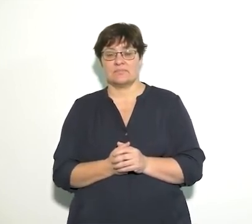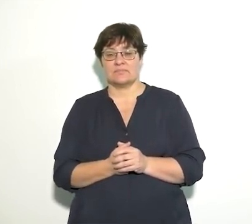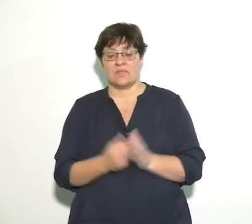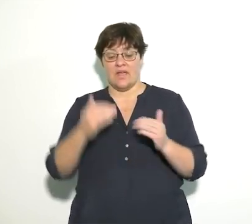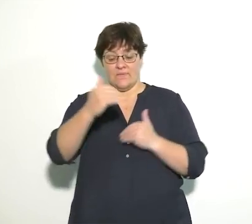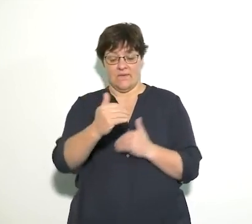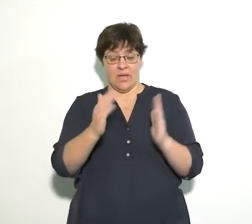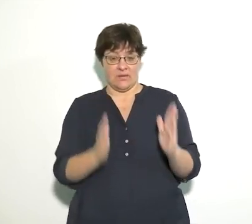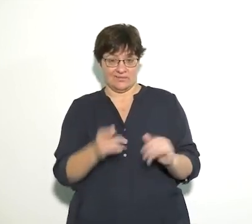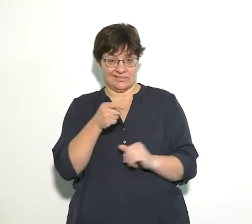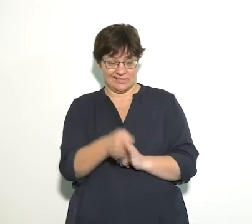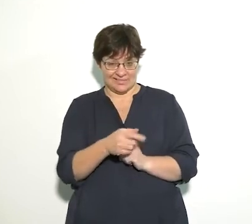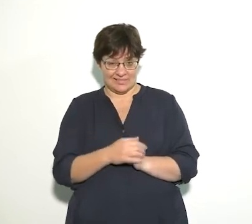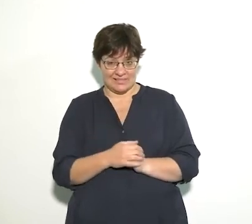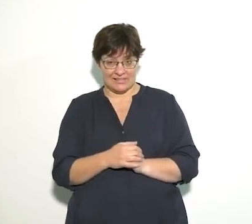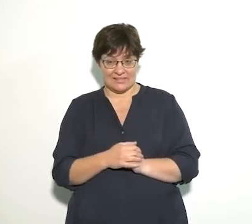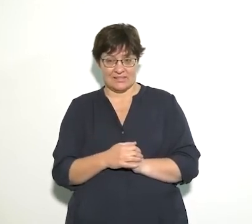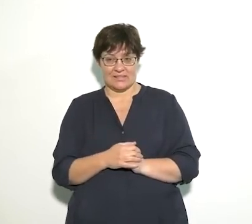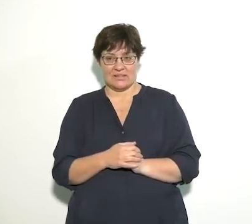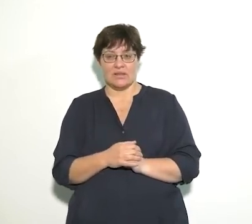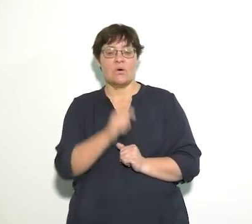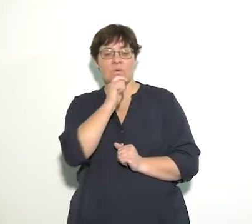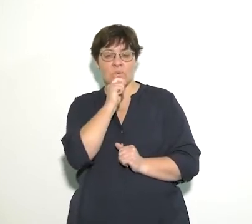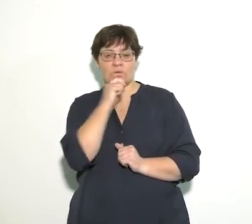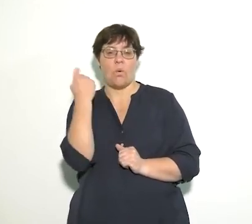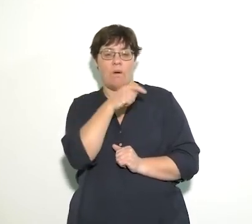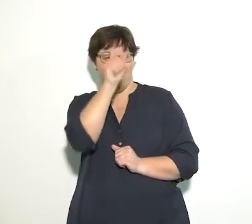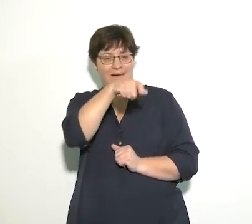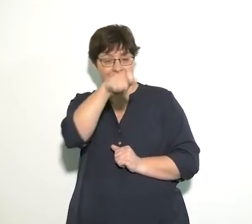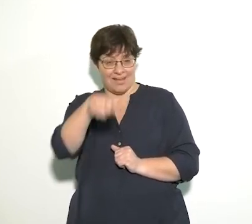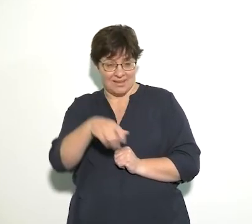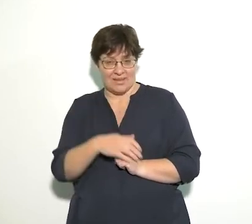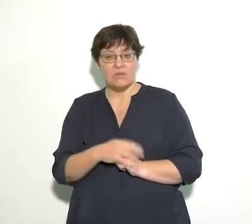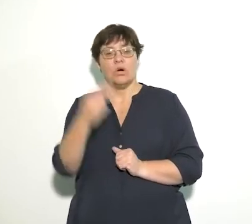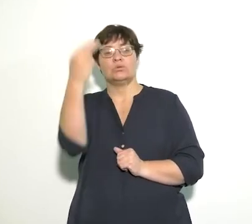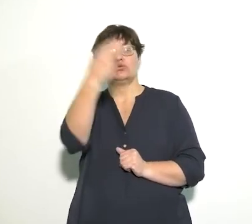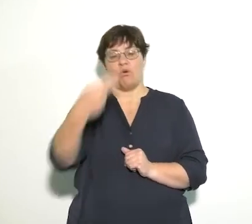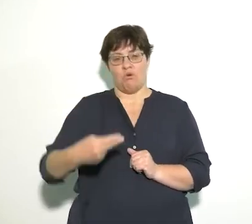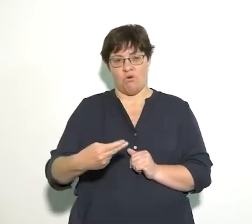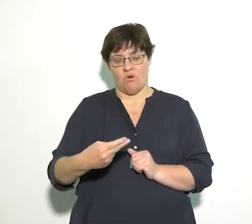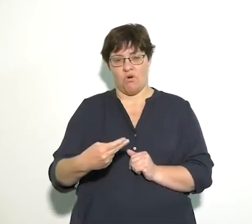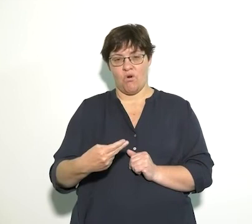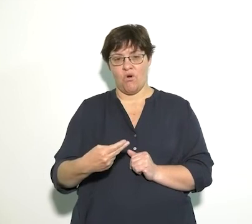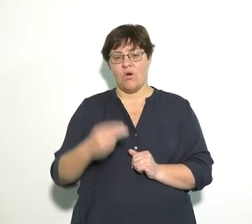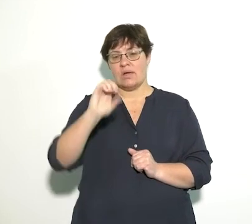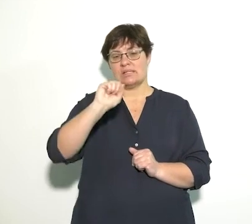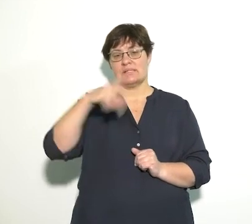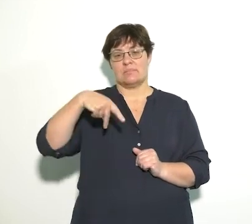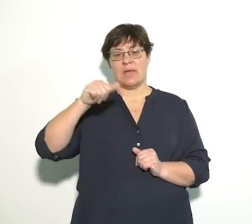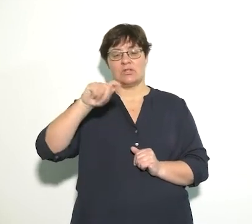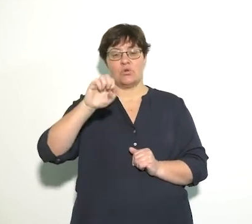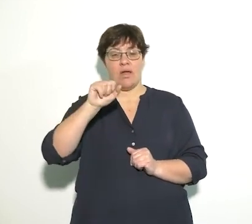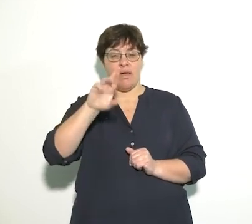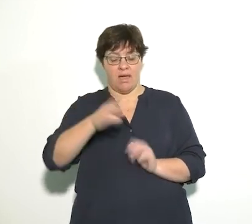the handle, and then on the square piece, using a whiteboard marker, you are going to draw the shape of a